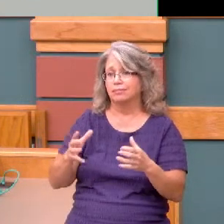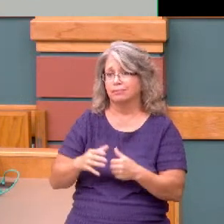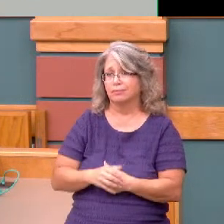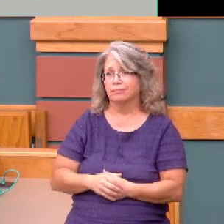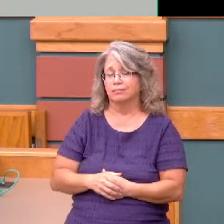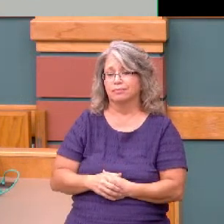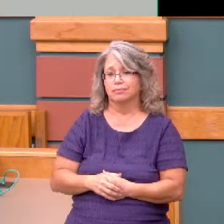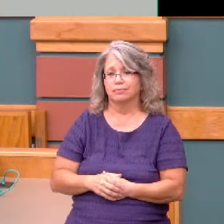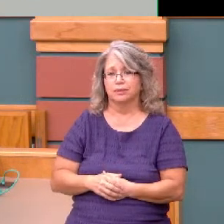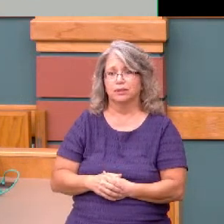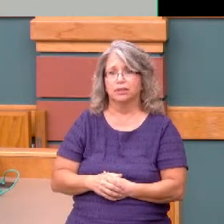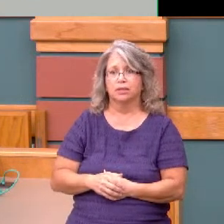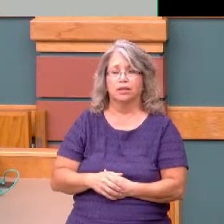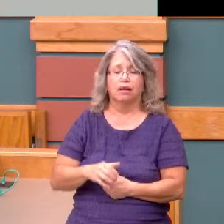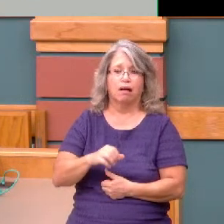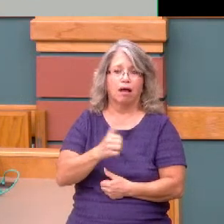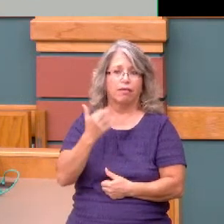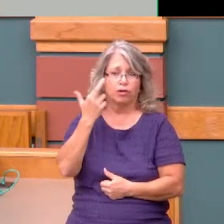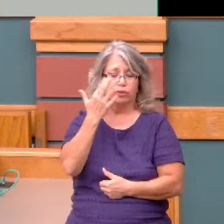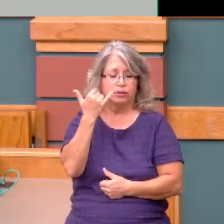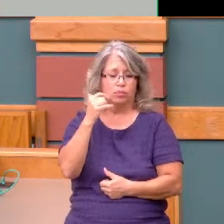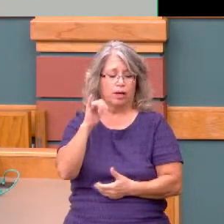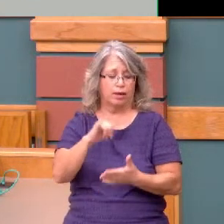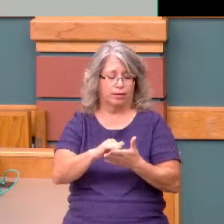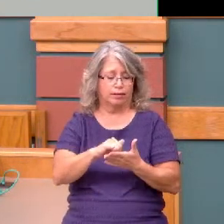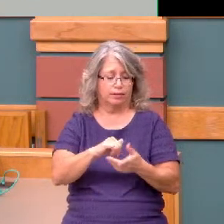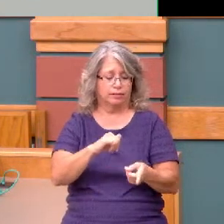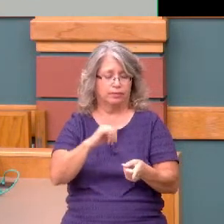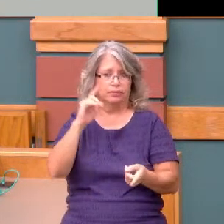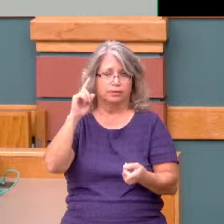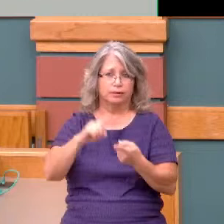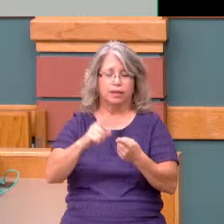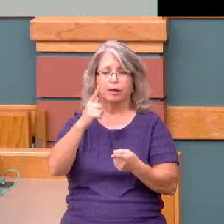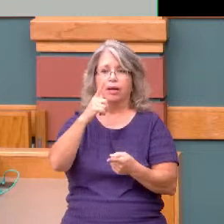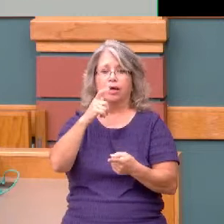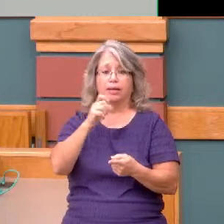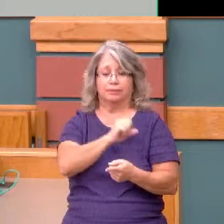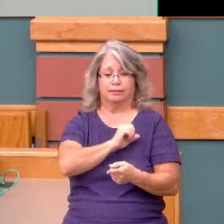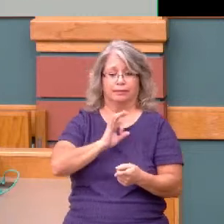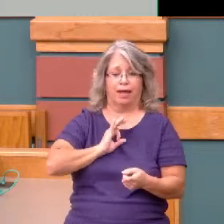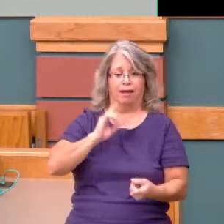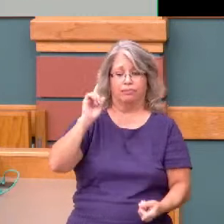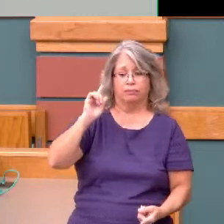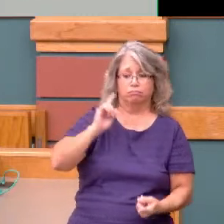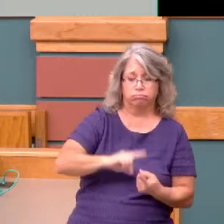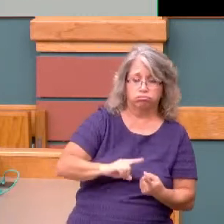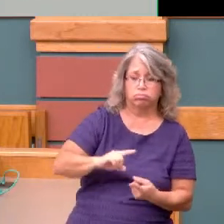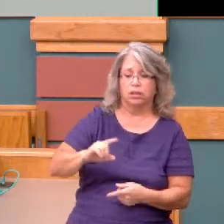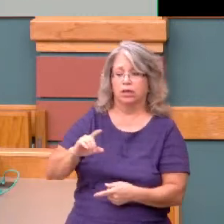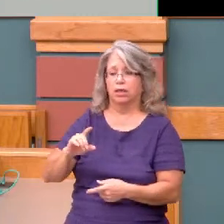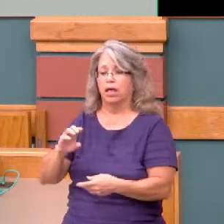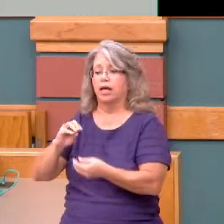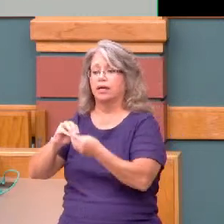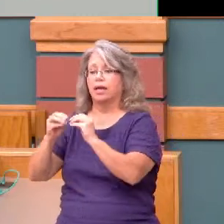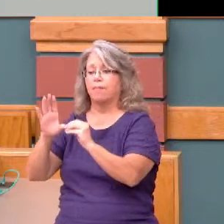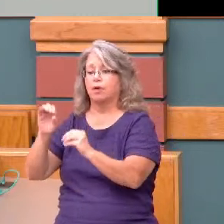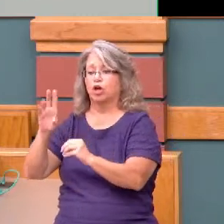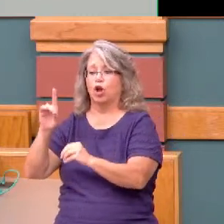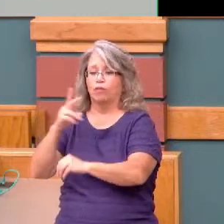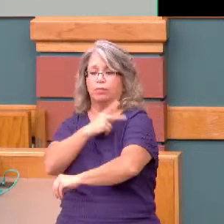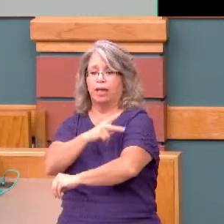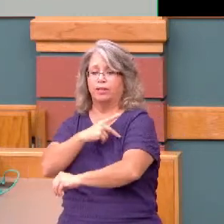reason why this is dropping is because the number of COVID patients has increased to almost the highest levels we've ever seen.